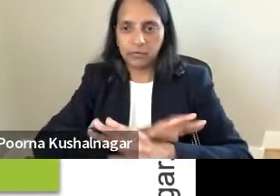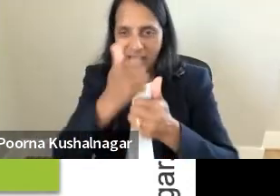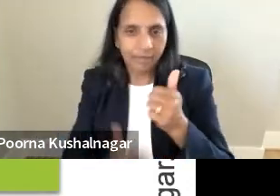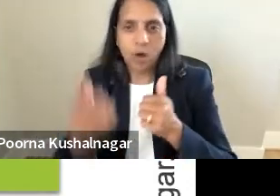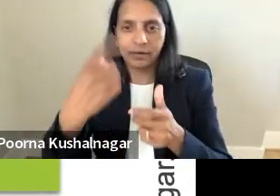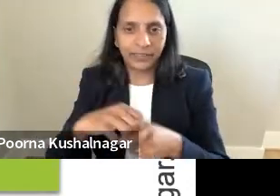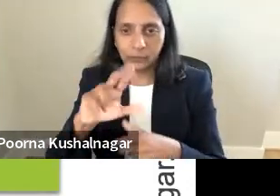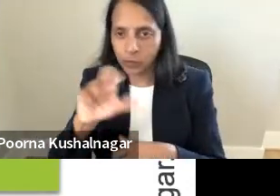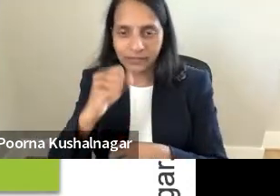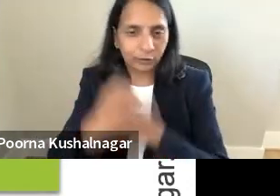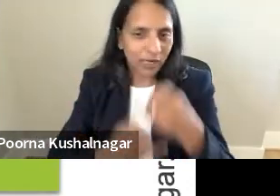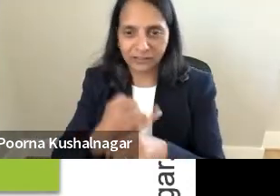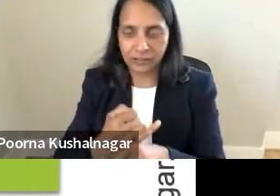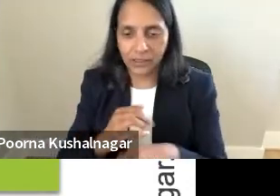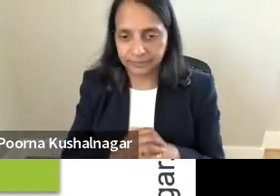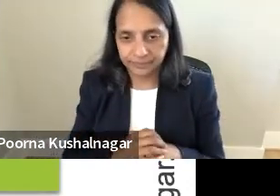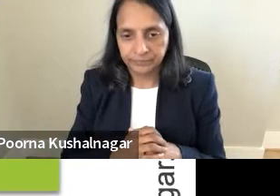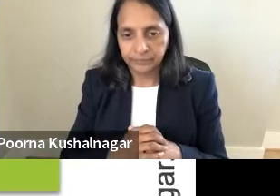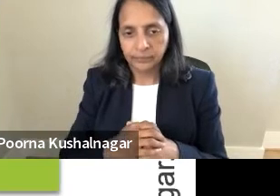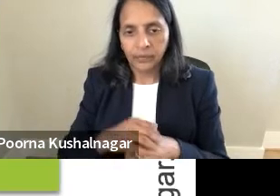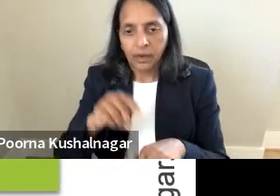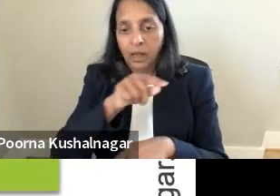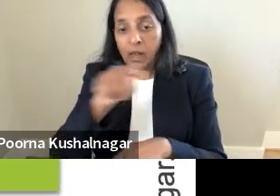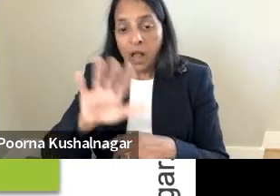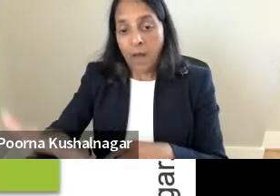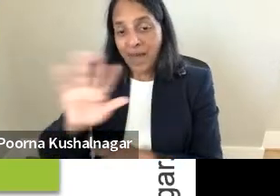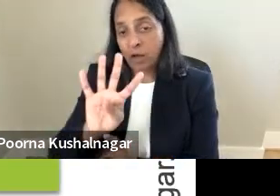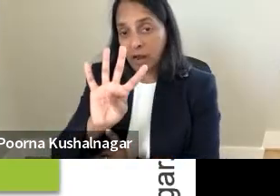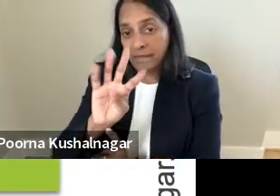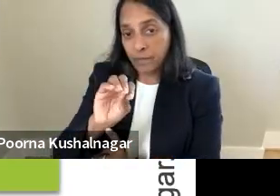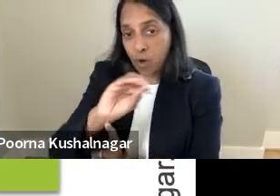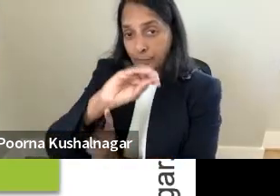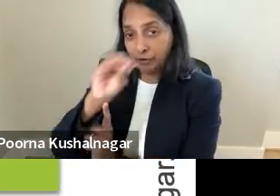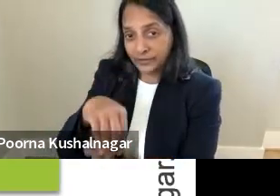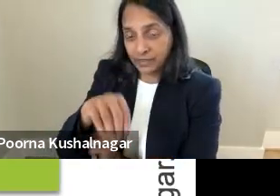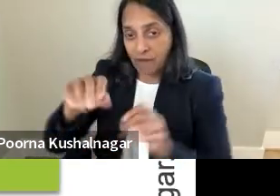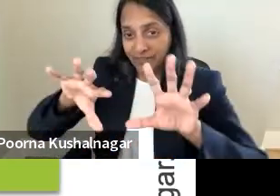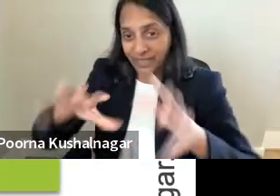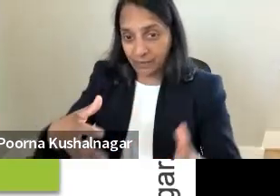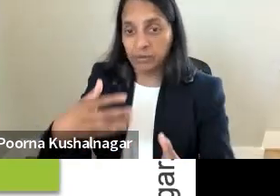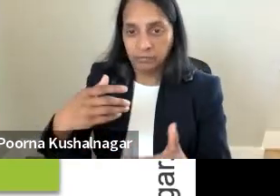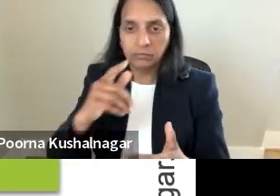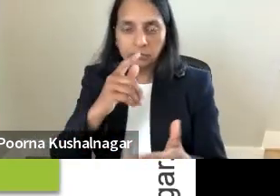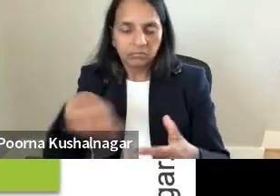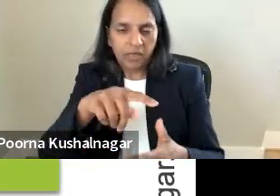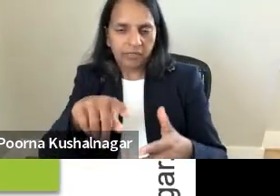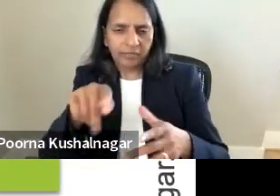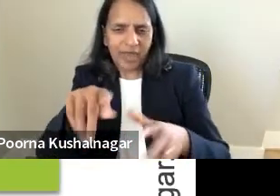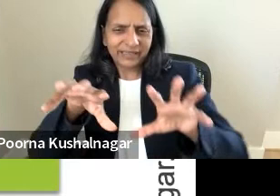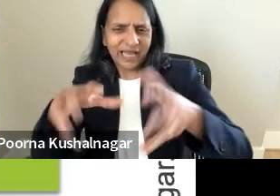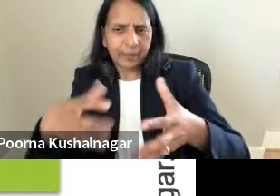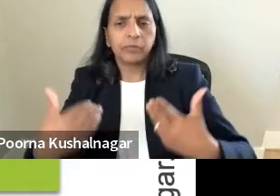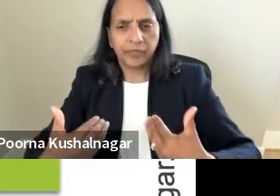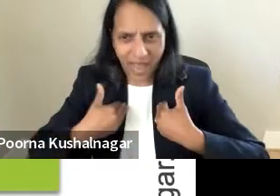number could be higher if we were able to conduct this interview the world over to all deaf people. Of